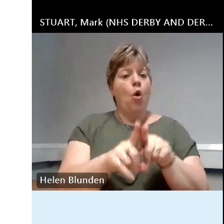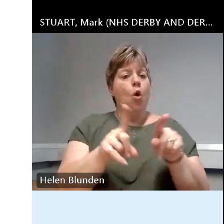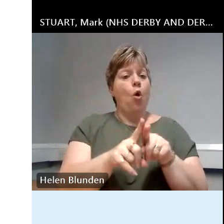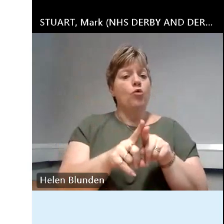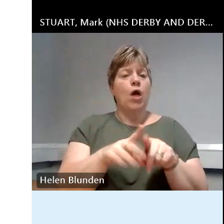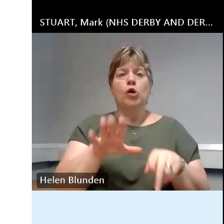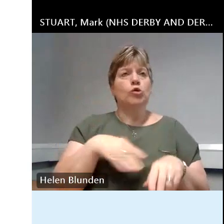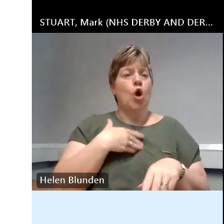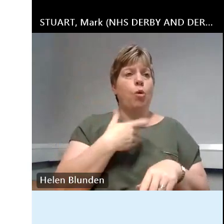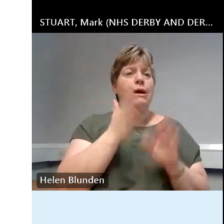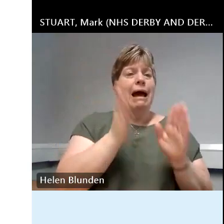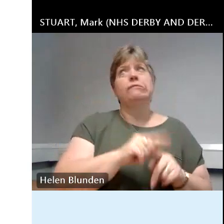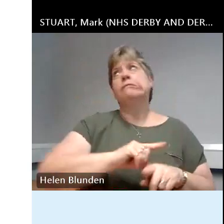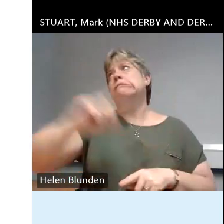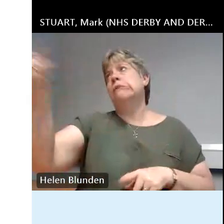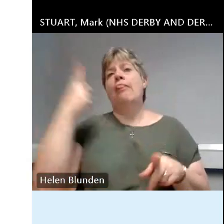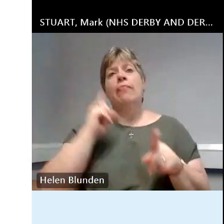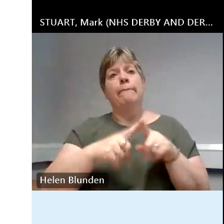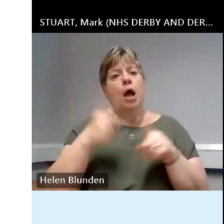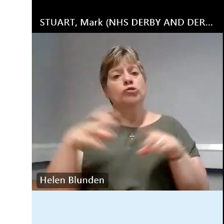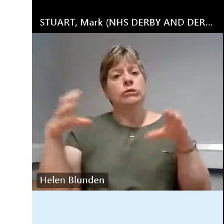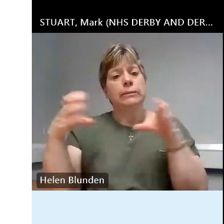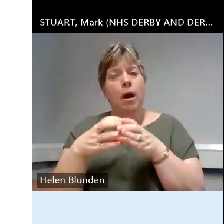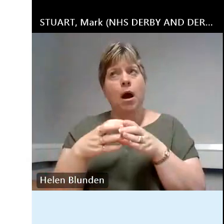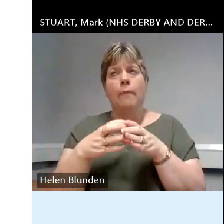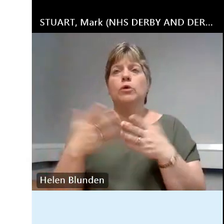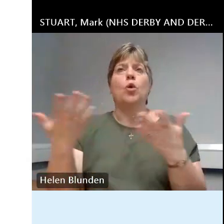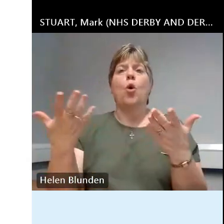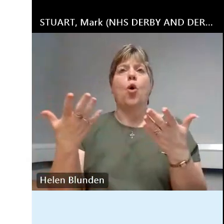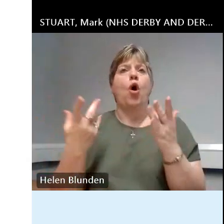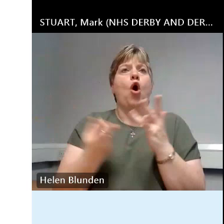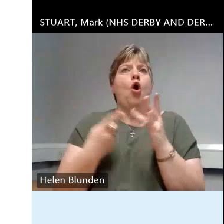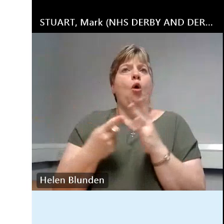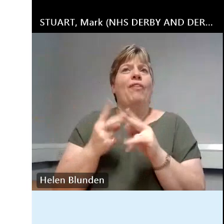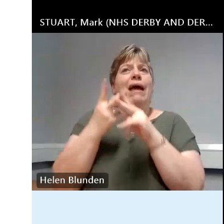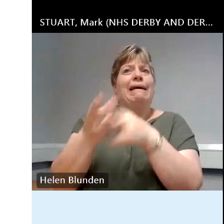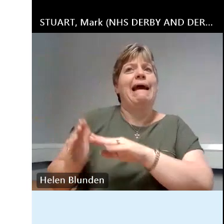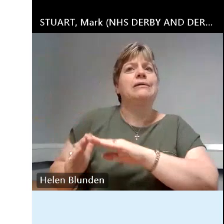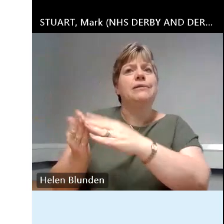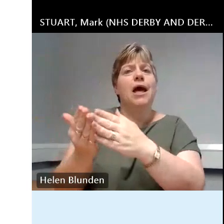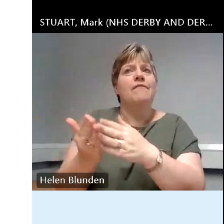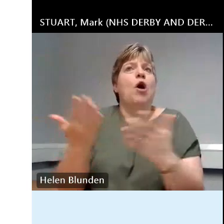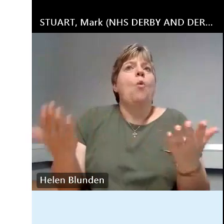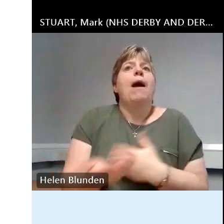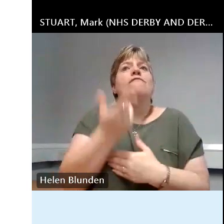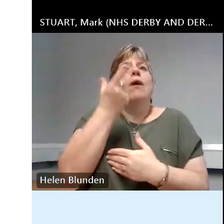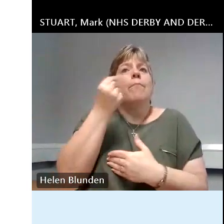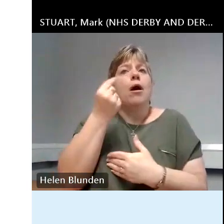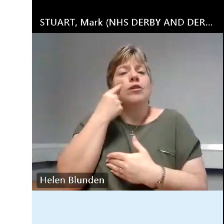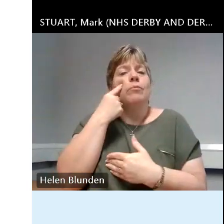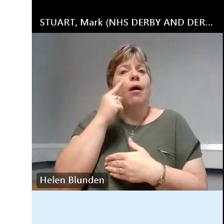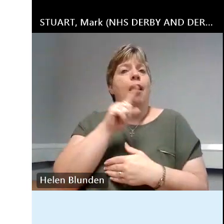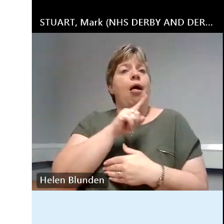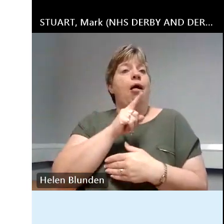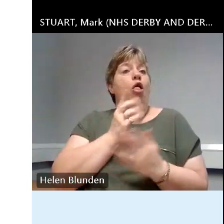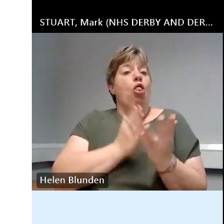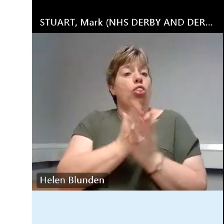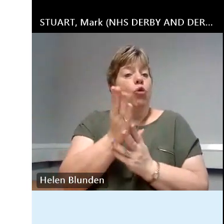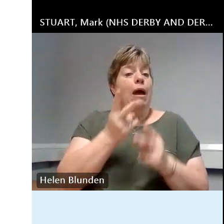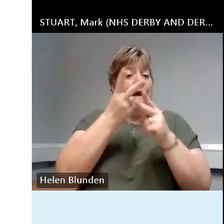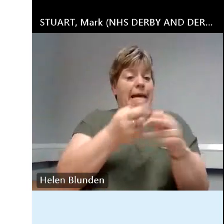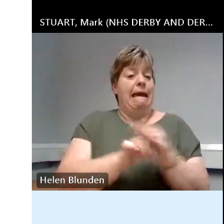at emergency departments or other non-elective care services where possible by providing care at the place you